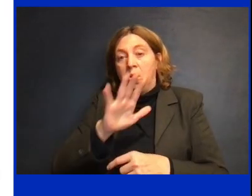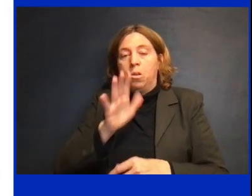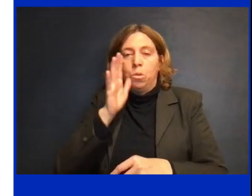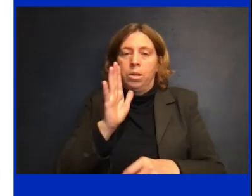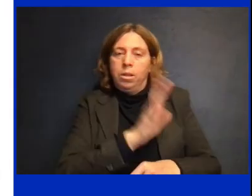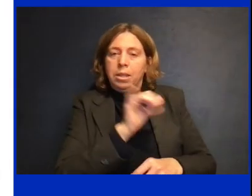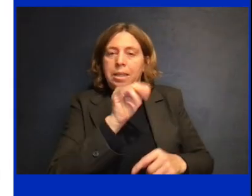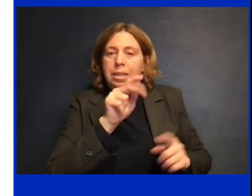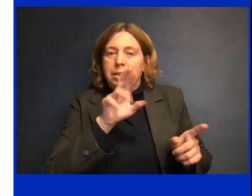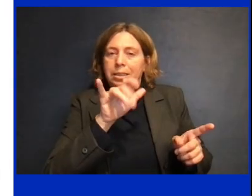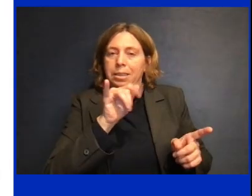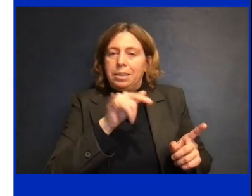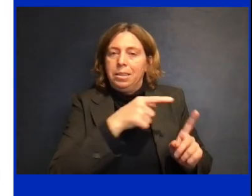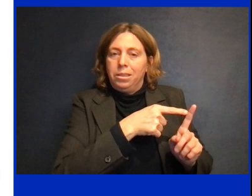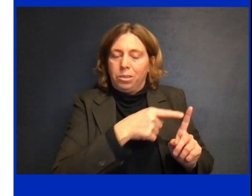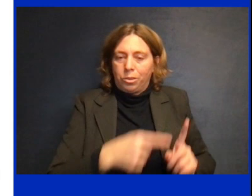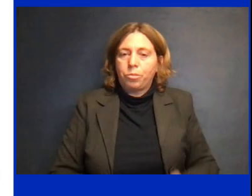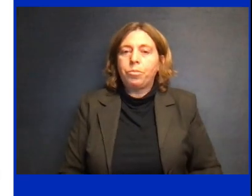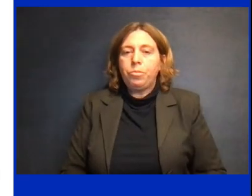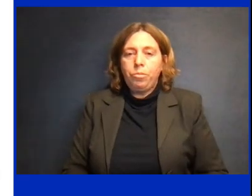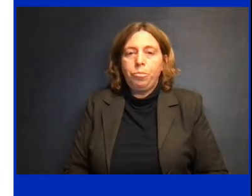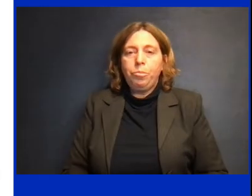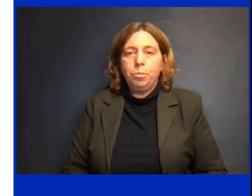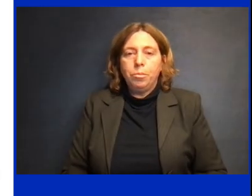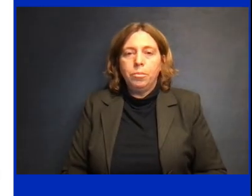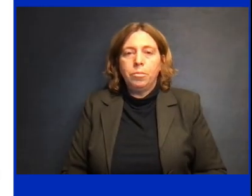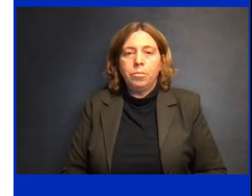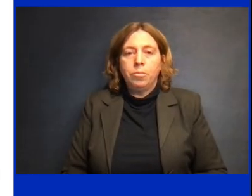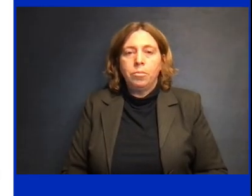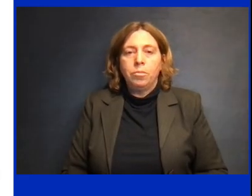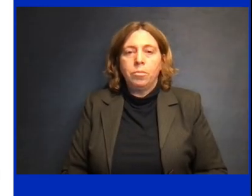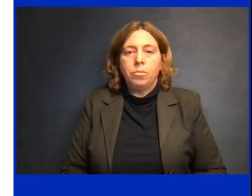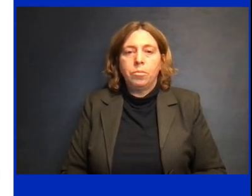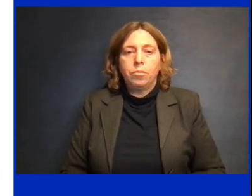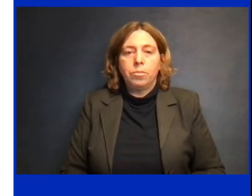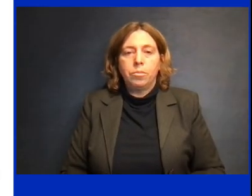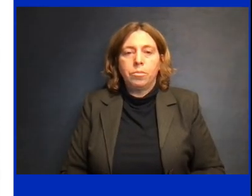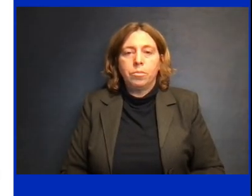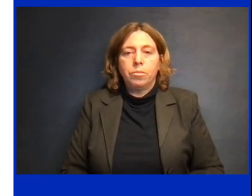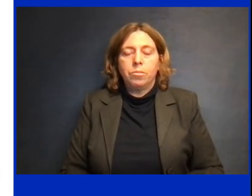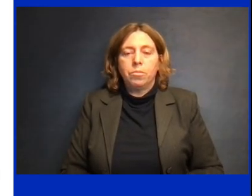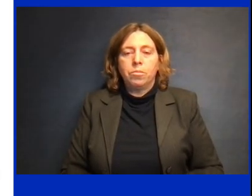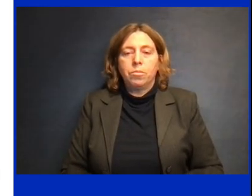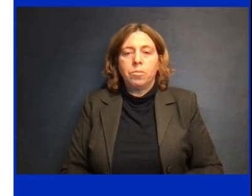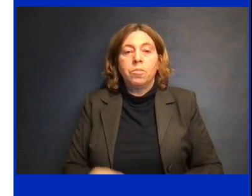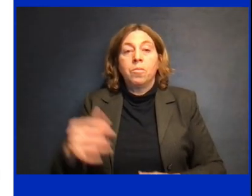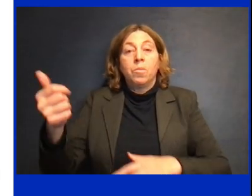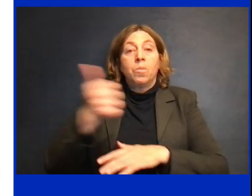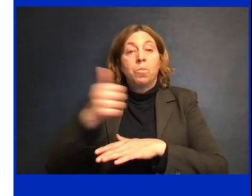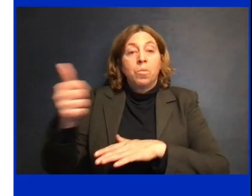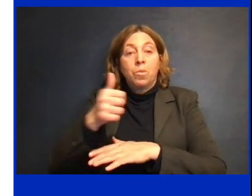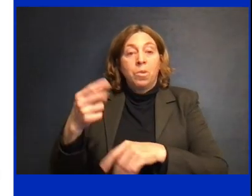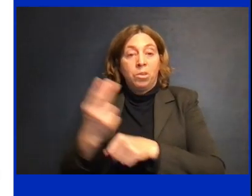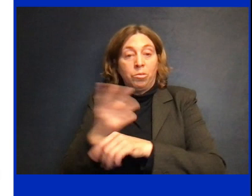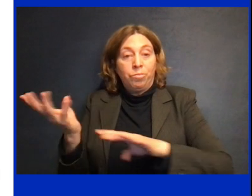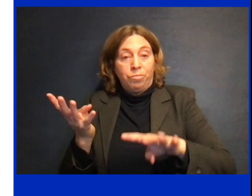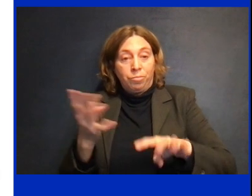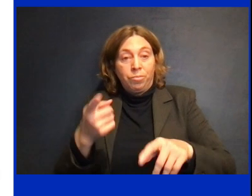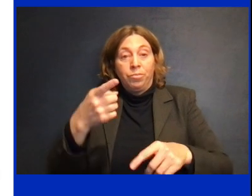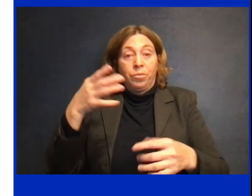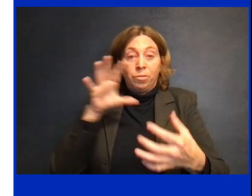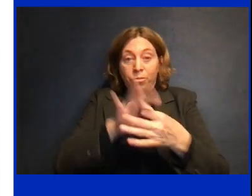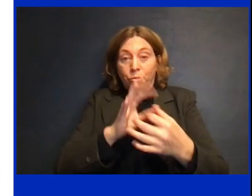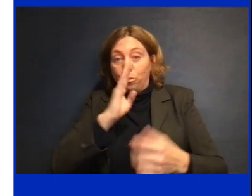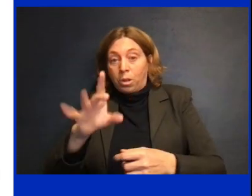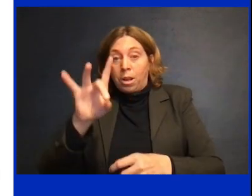bus gates, approximately 40 of which are dedicated to intercity operations. Direct connection to the 8th